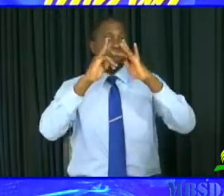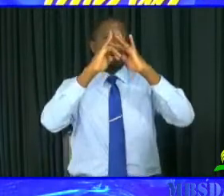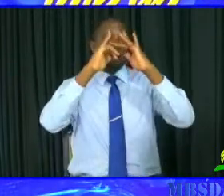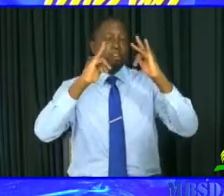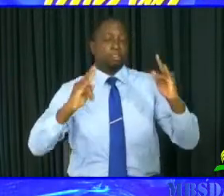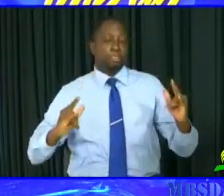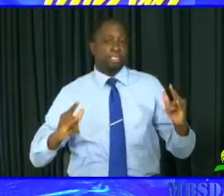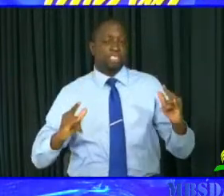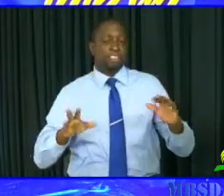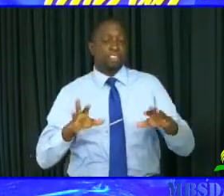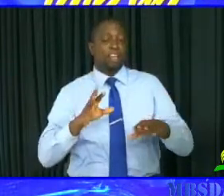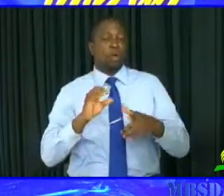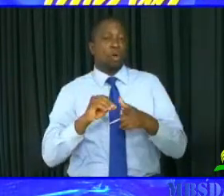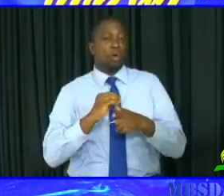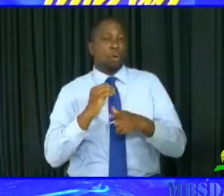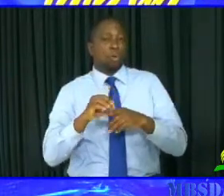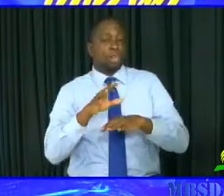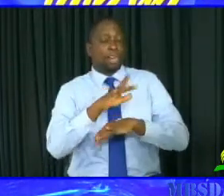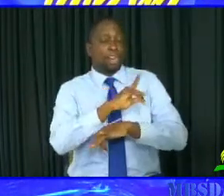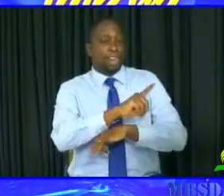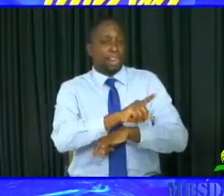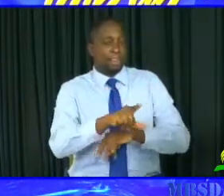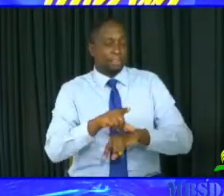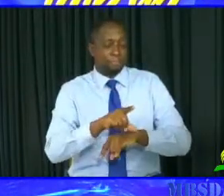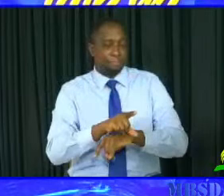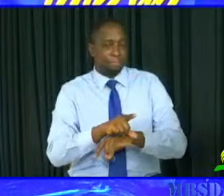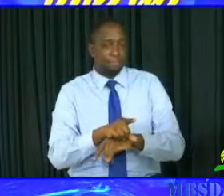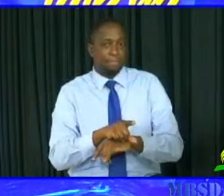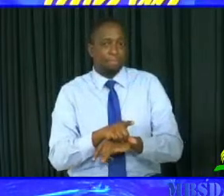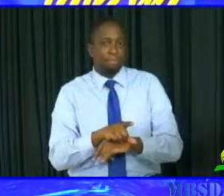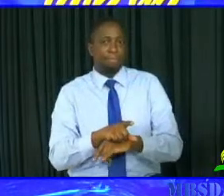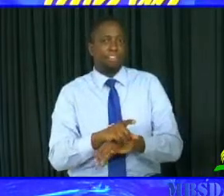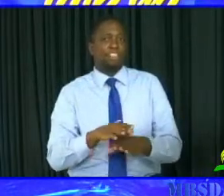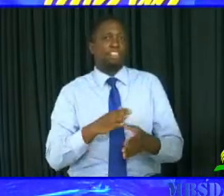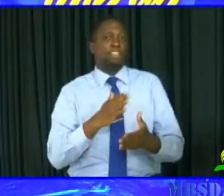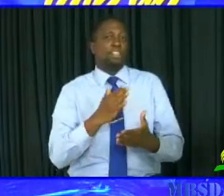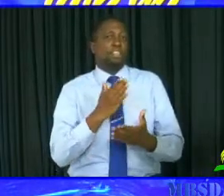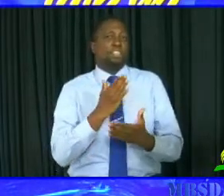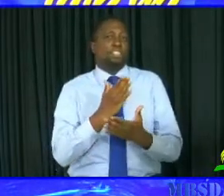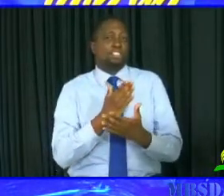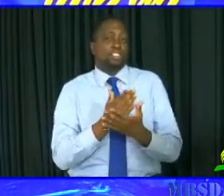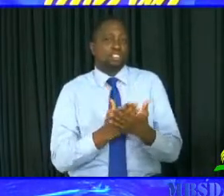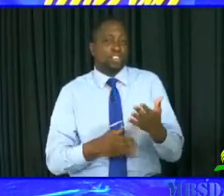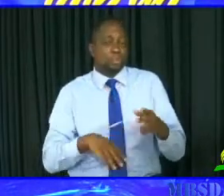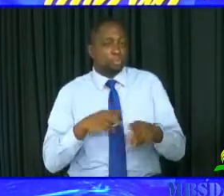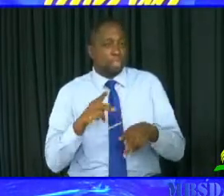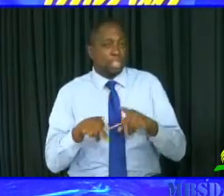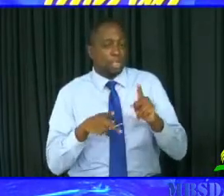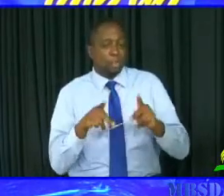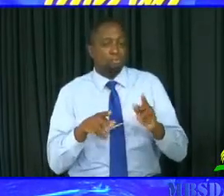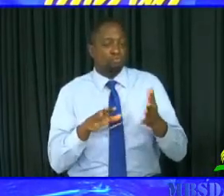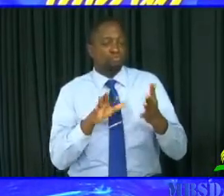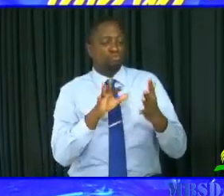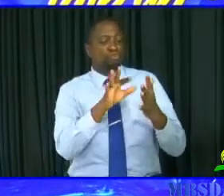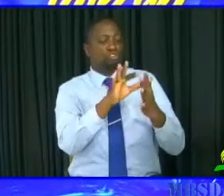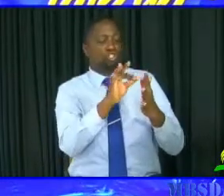houses and lands. Some folk